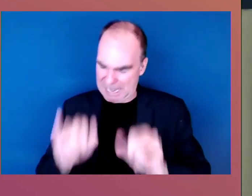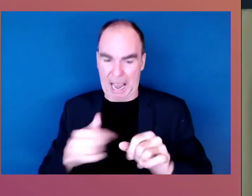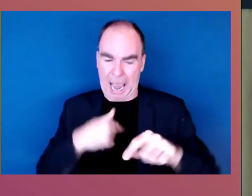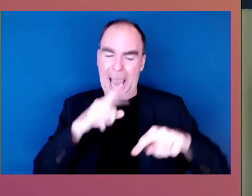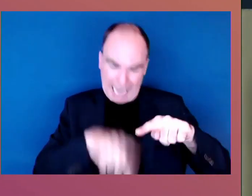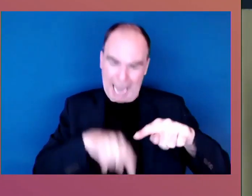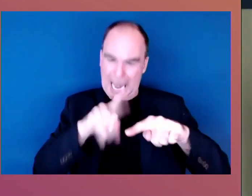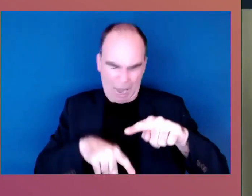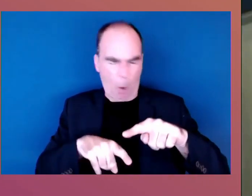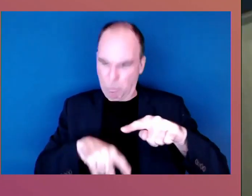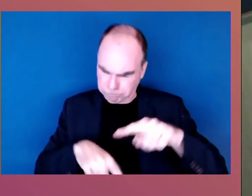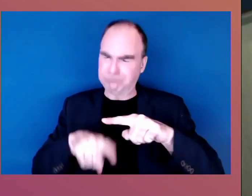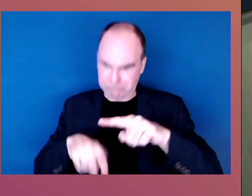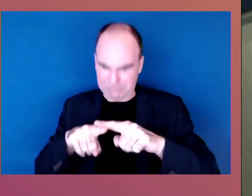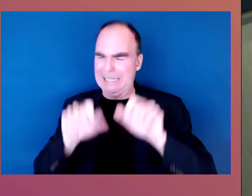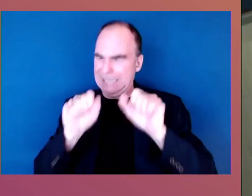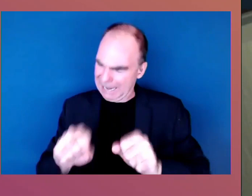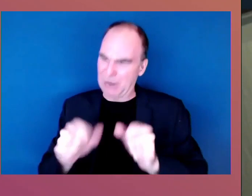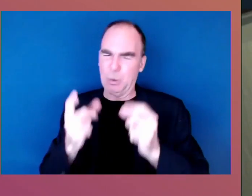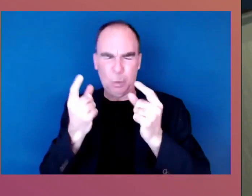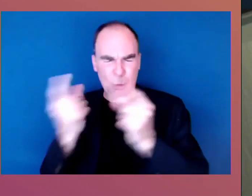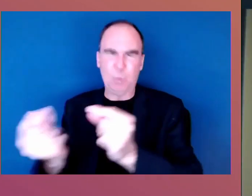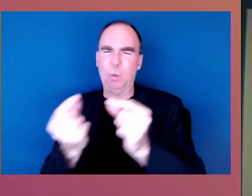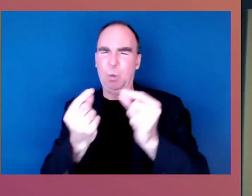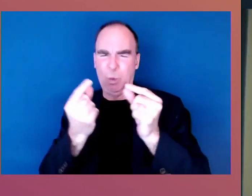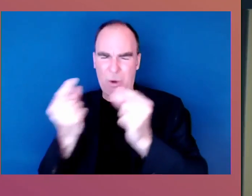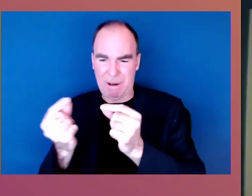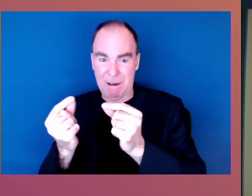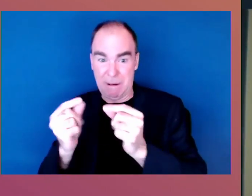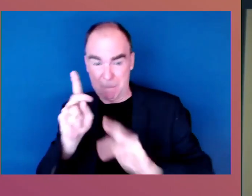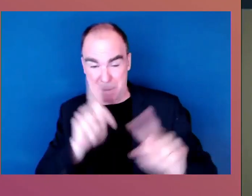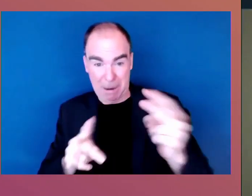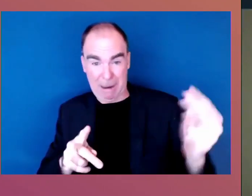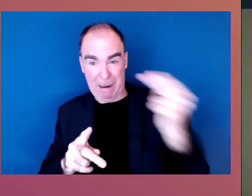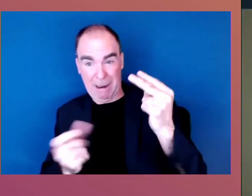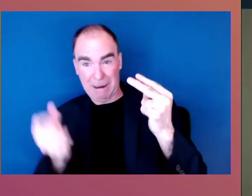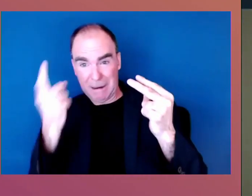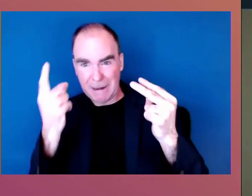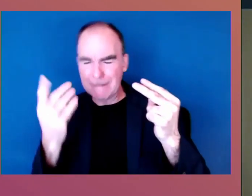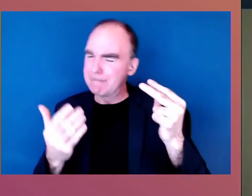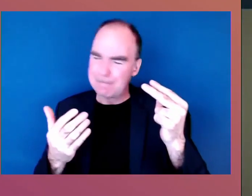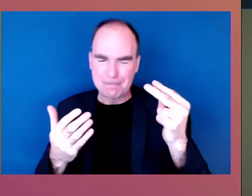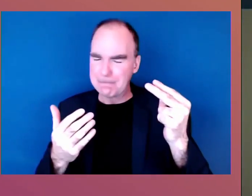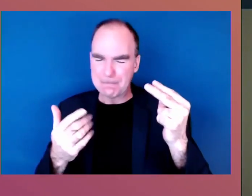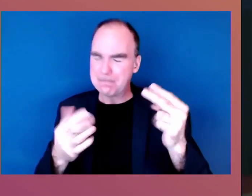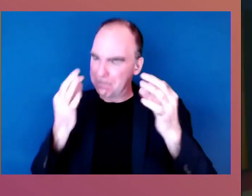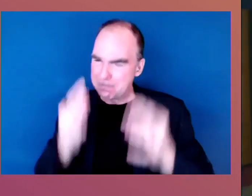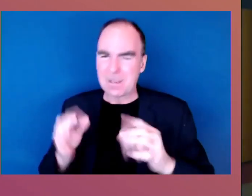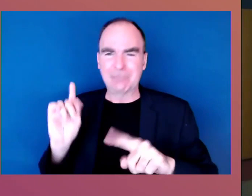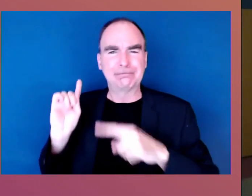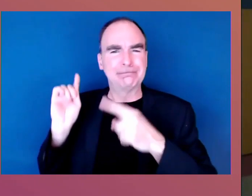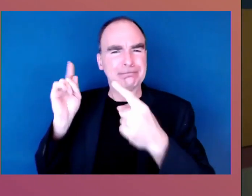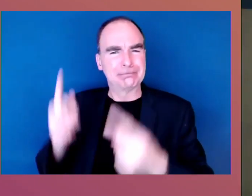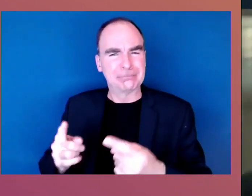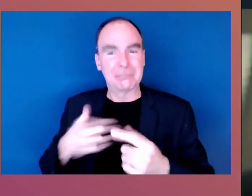am from, Osaka. I've spent my life developing technology to help the visually